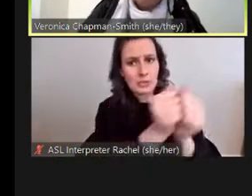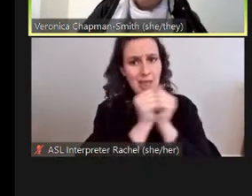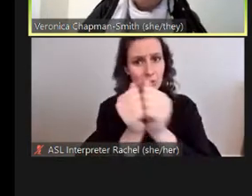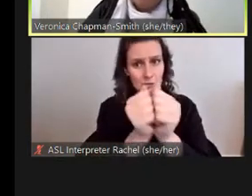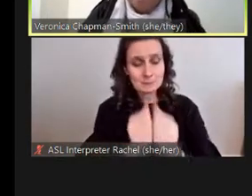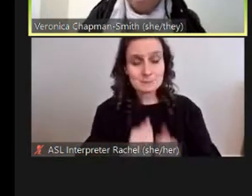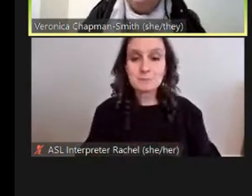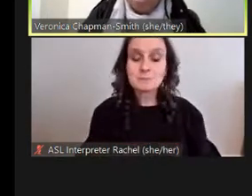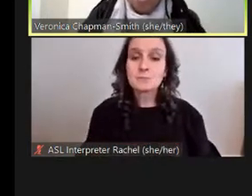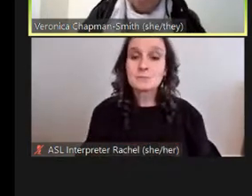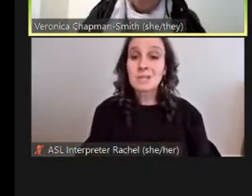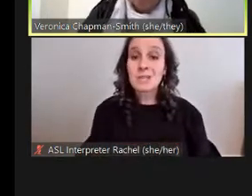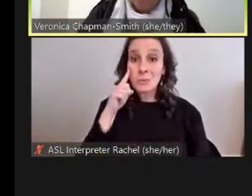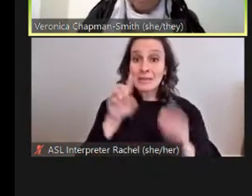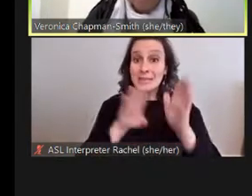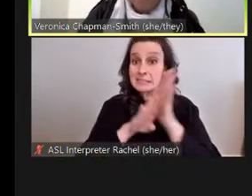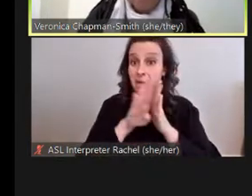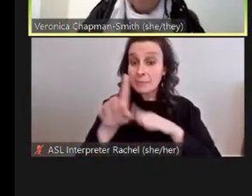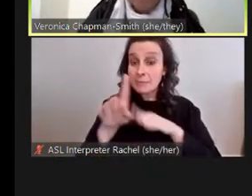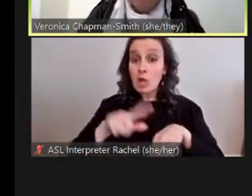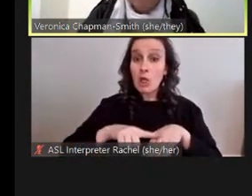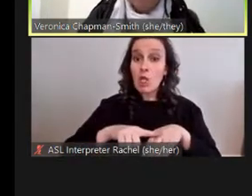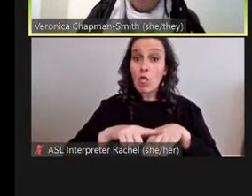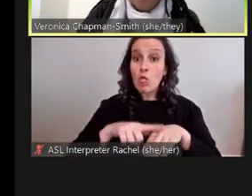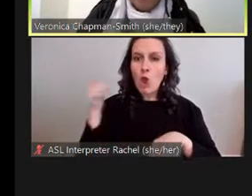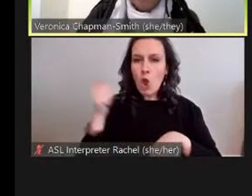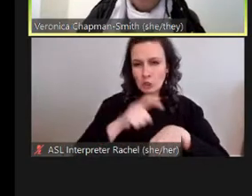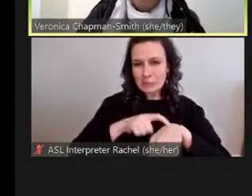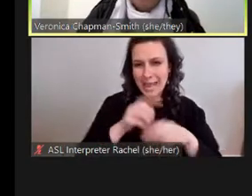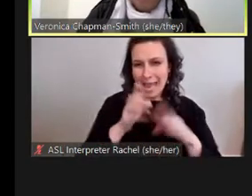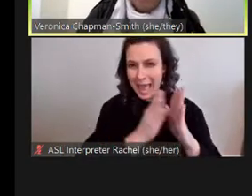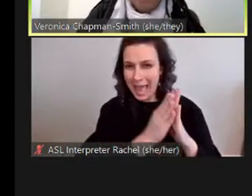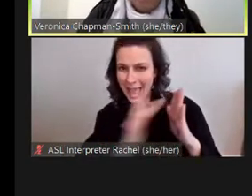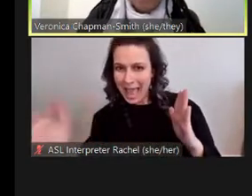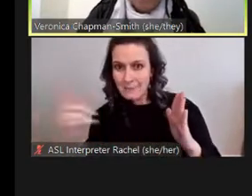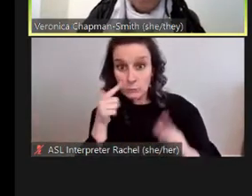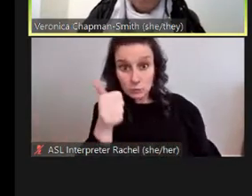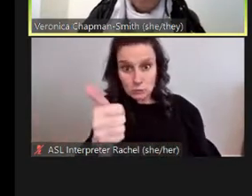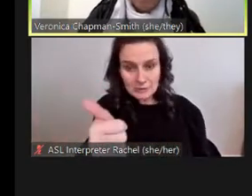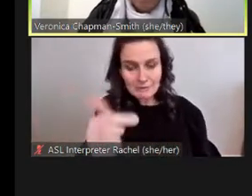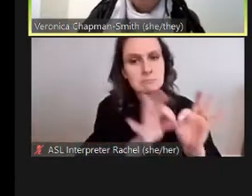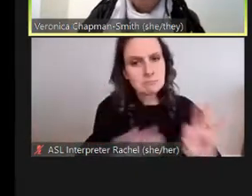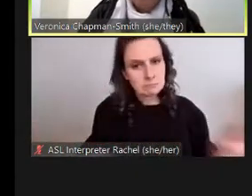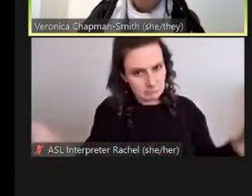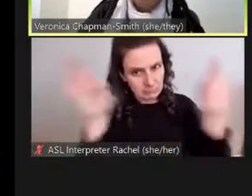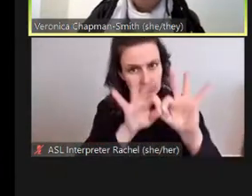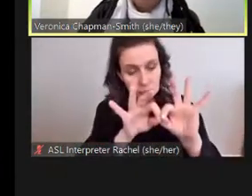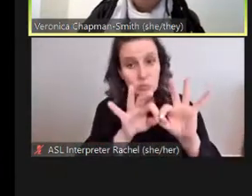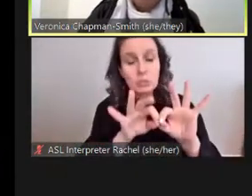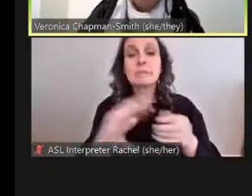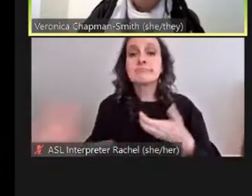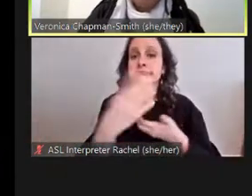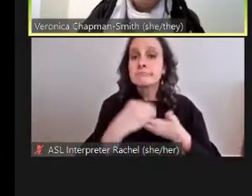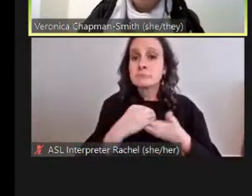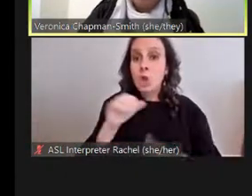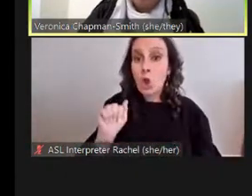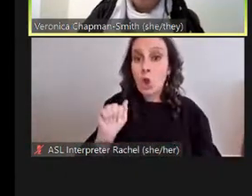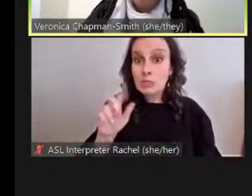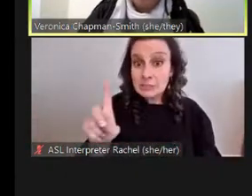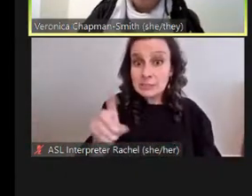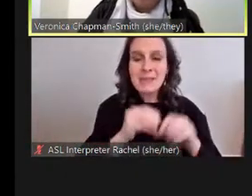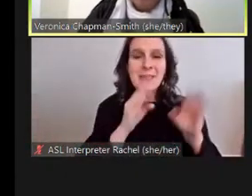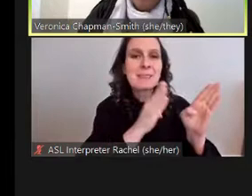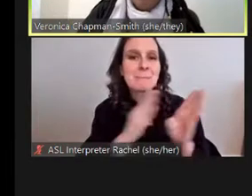We also think that developing a longer runway for yourself is important. Incorporating audio descriptions into your